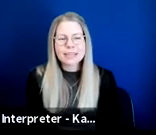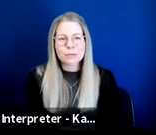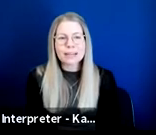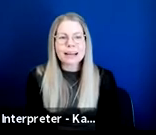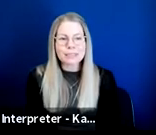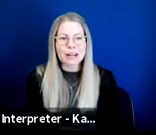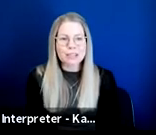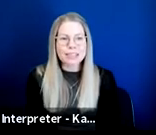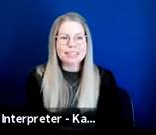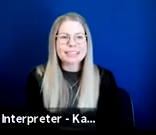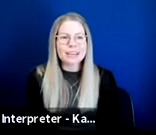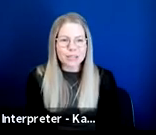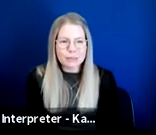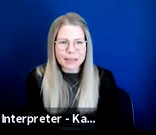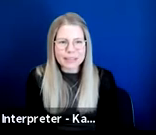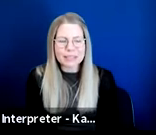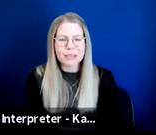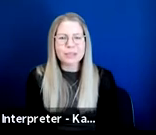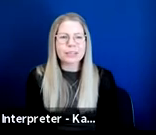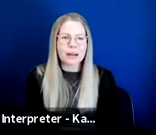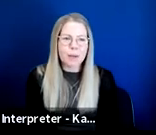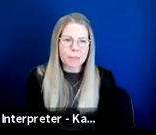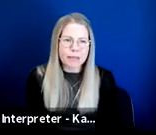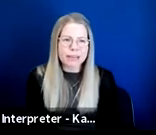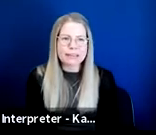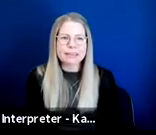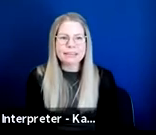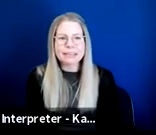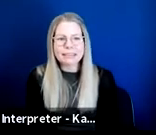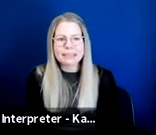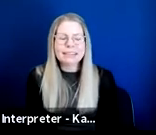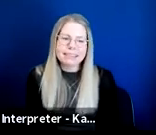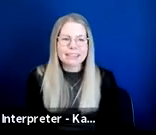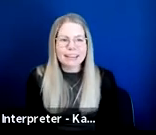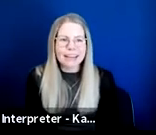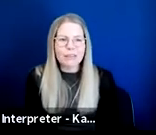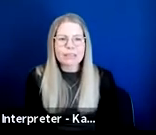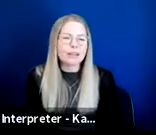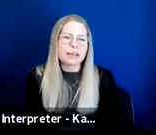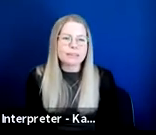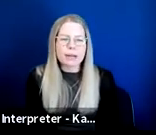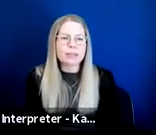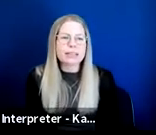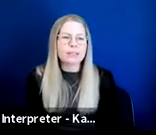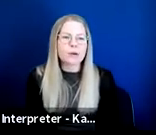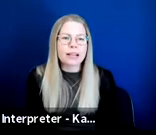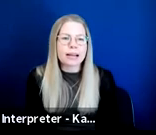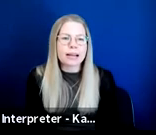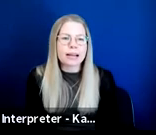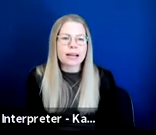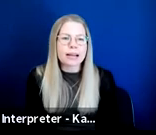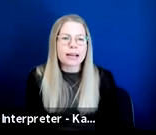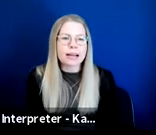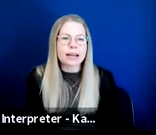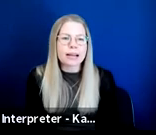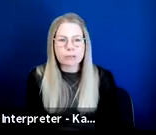It's nice when classes are actually in session, because then you can kind of pop in and have us, get a better sense of what